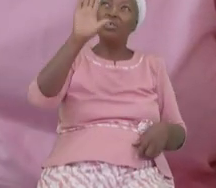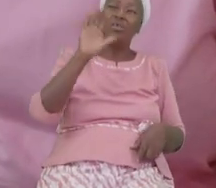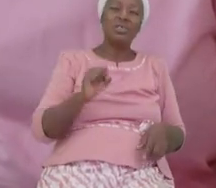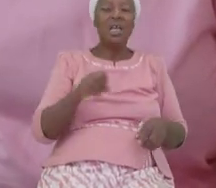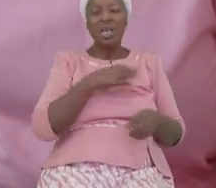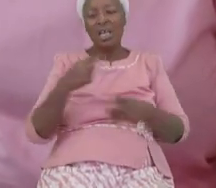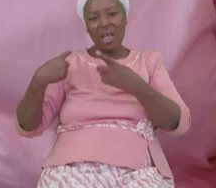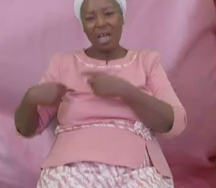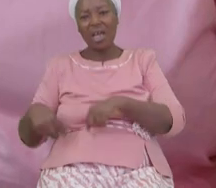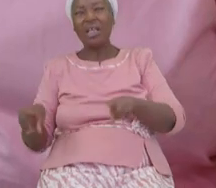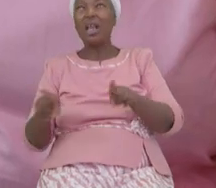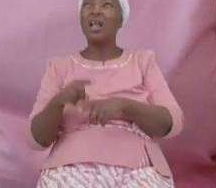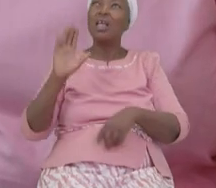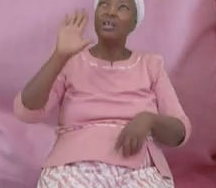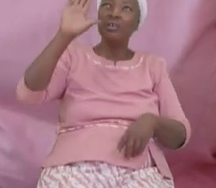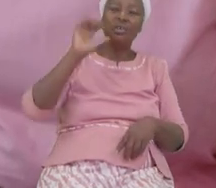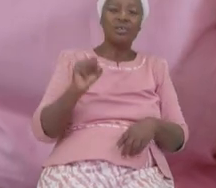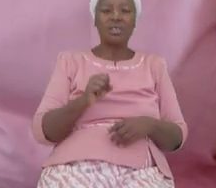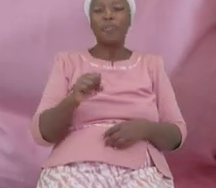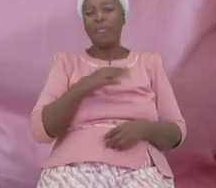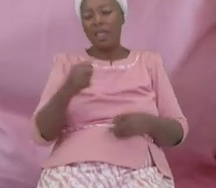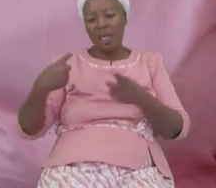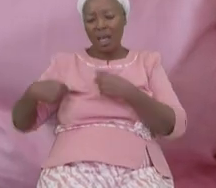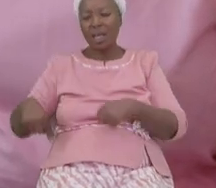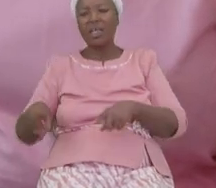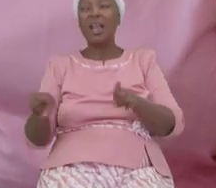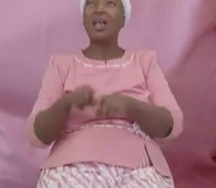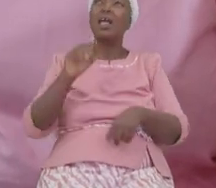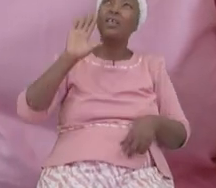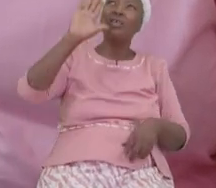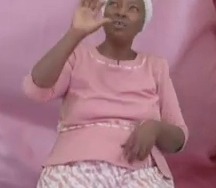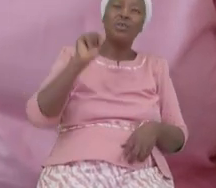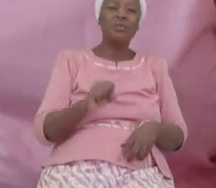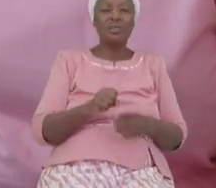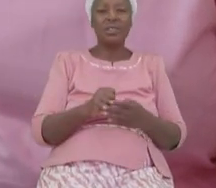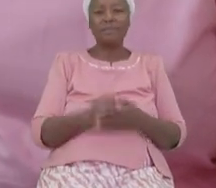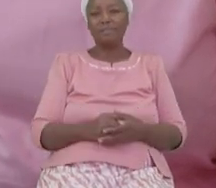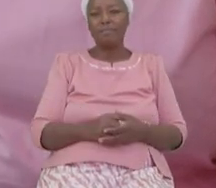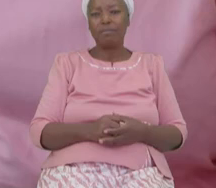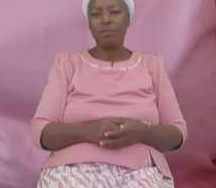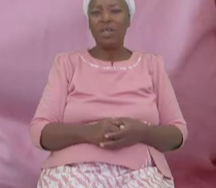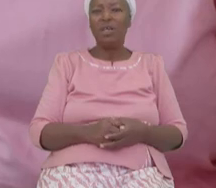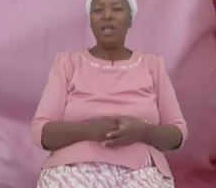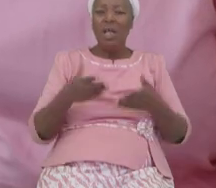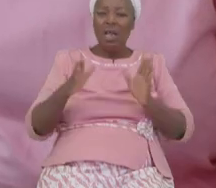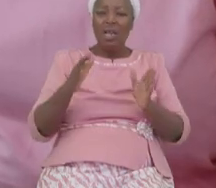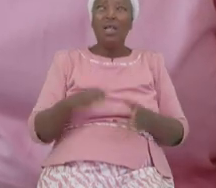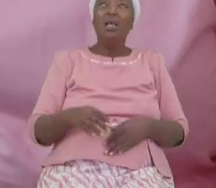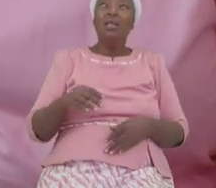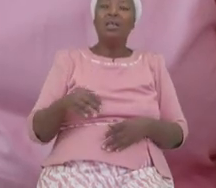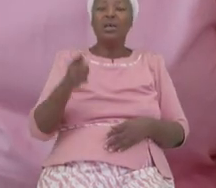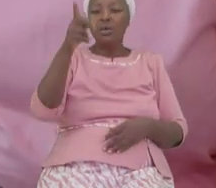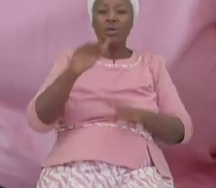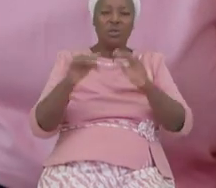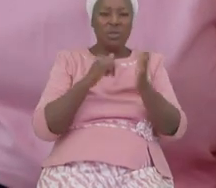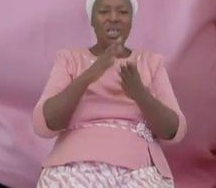a heart like thine, a heart like thine. Let him do it, let him do it. A